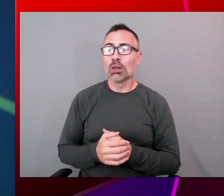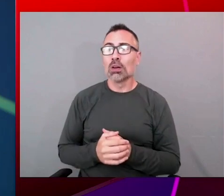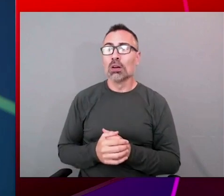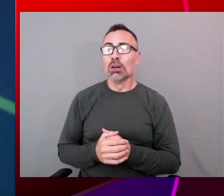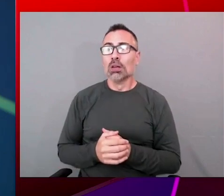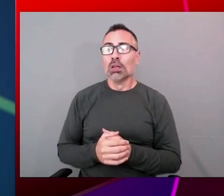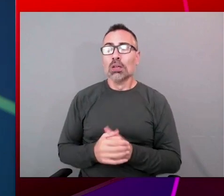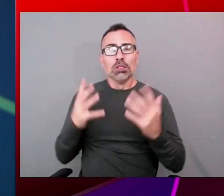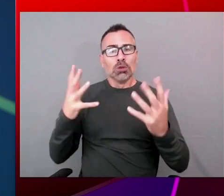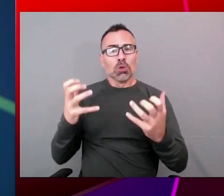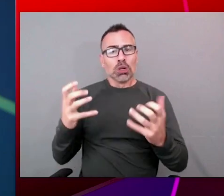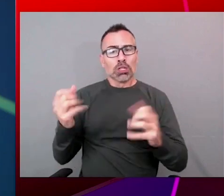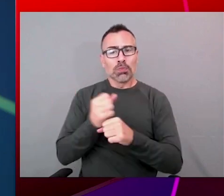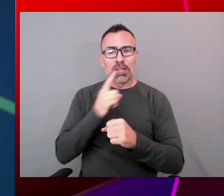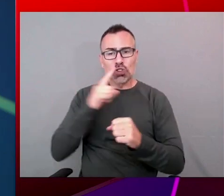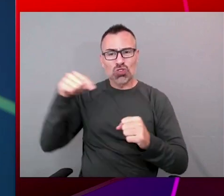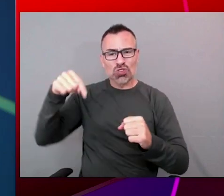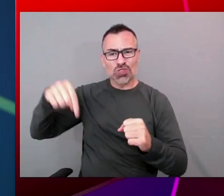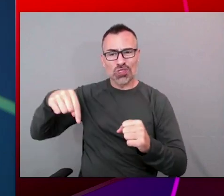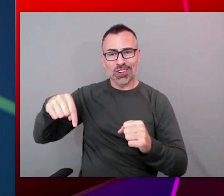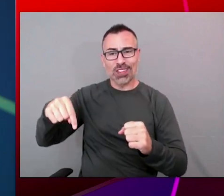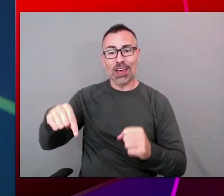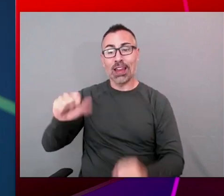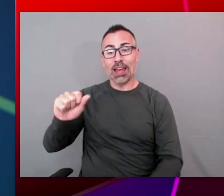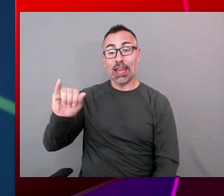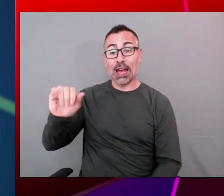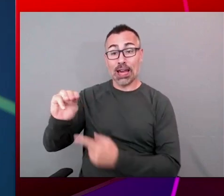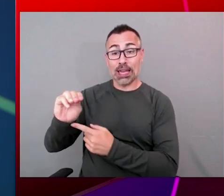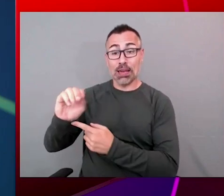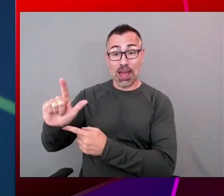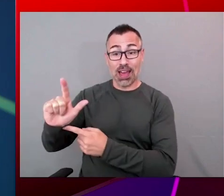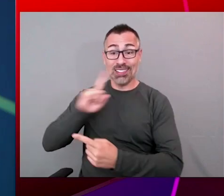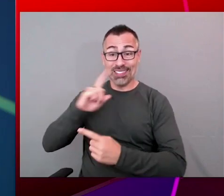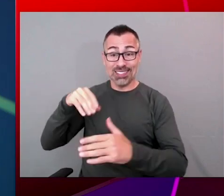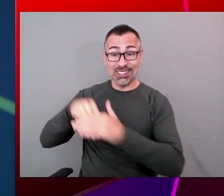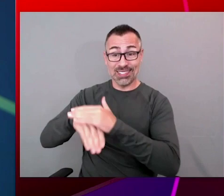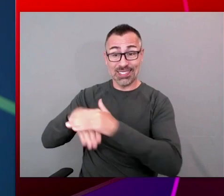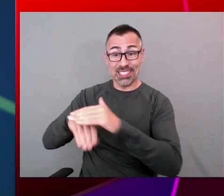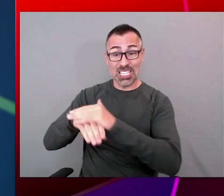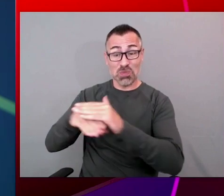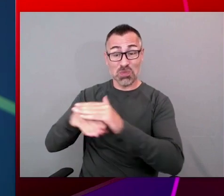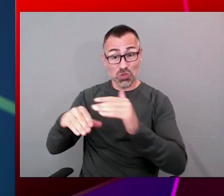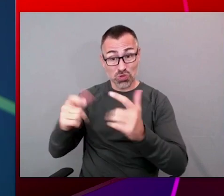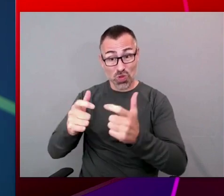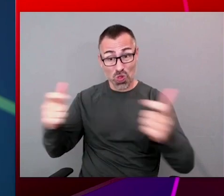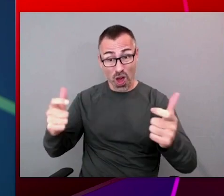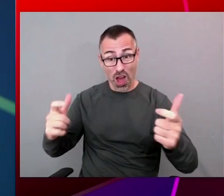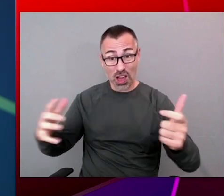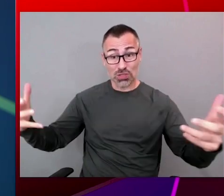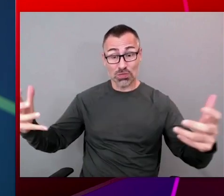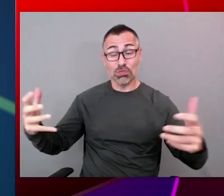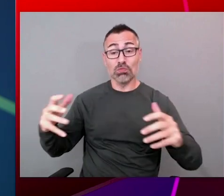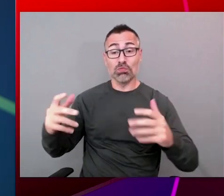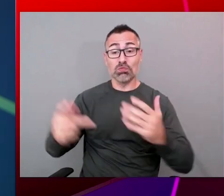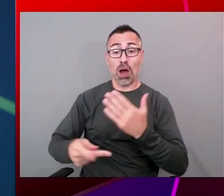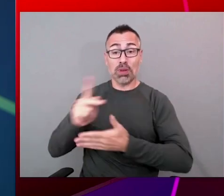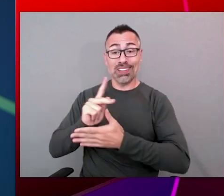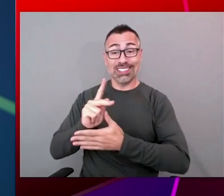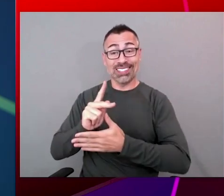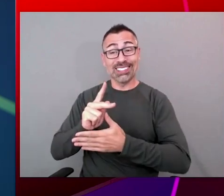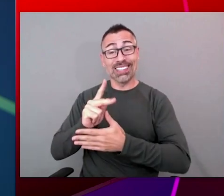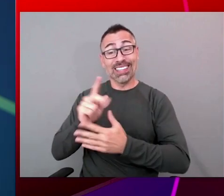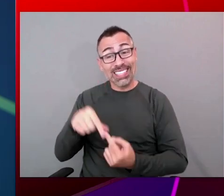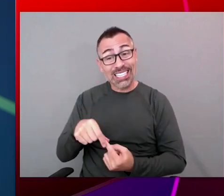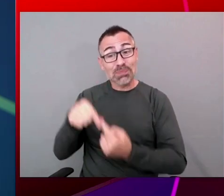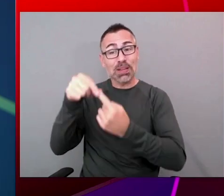we democratize AI ML and make it accessible to larger populations, especially populations that didn't think